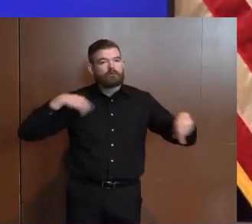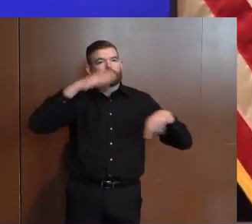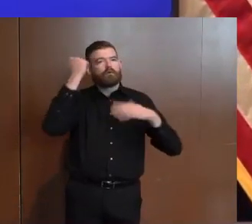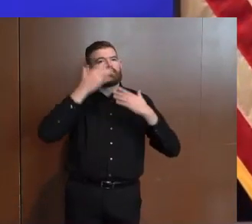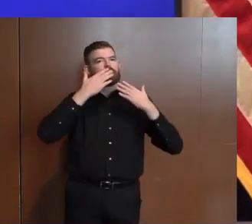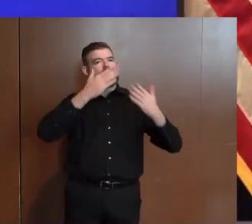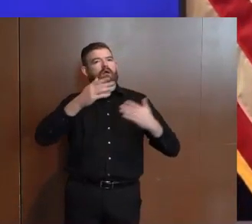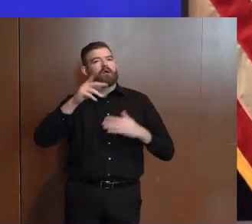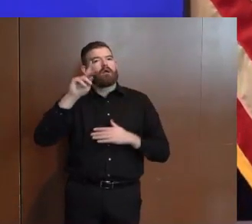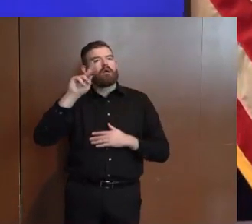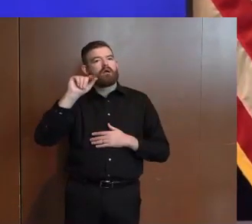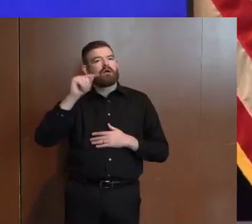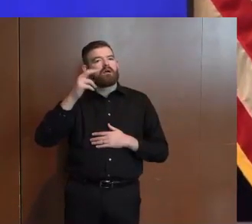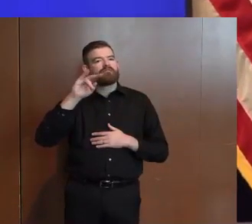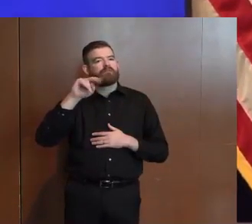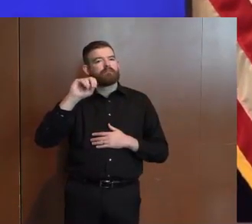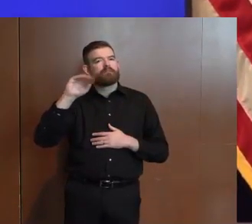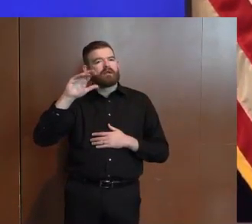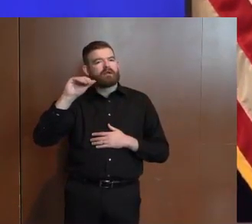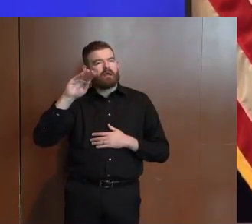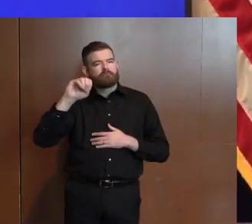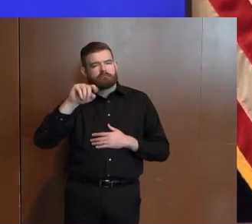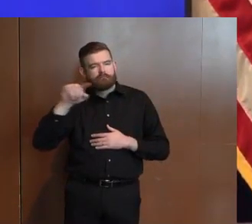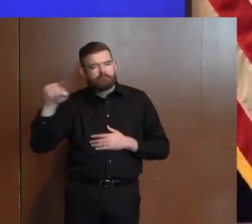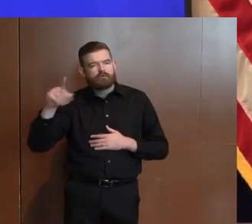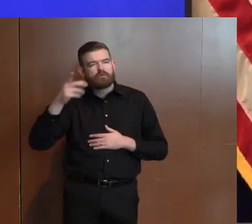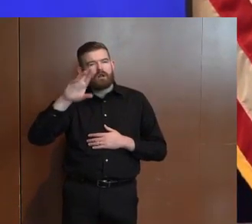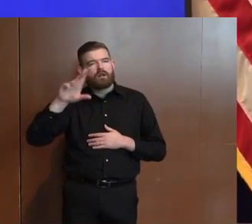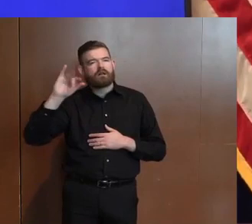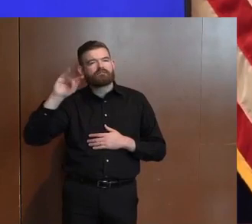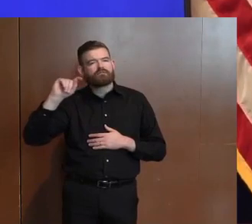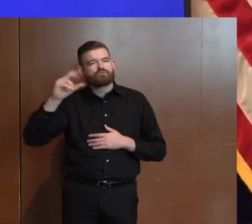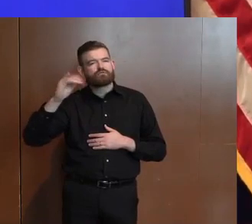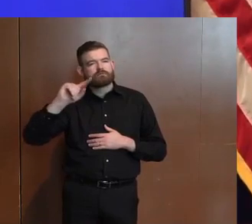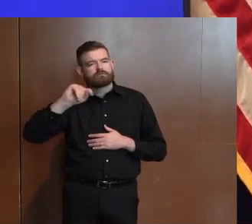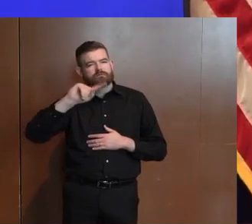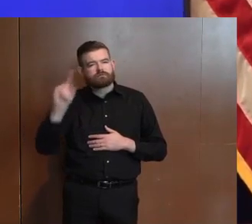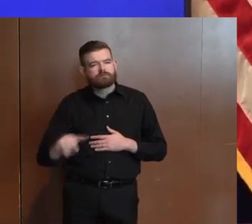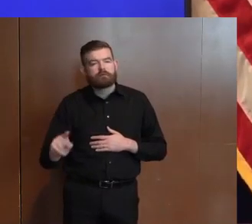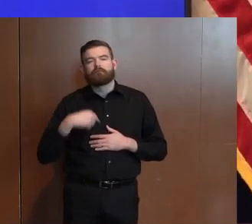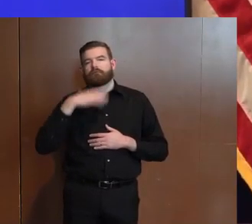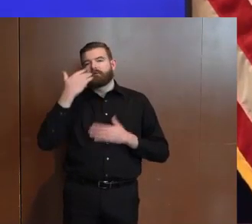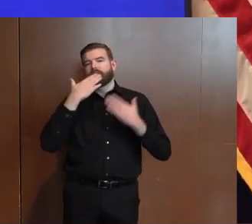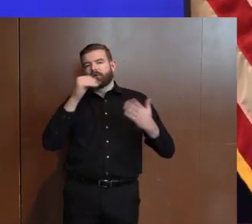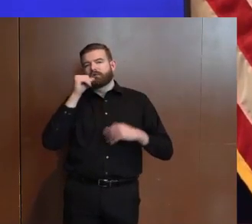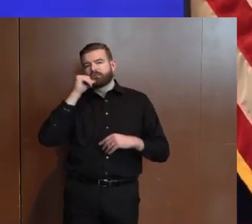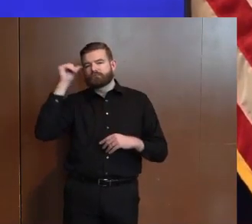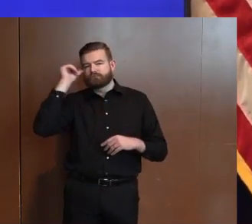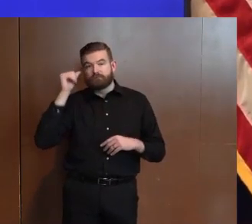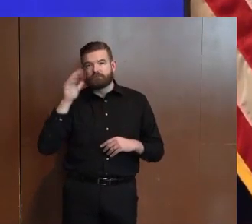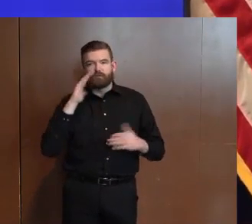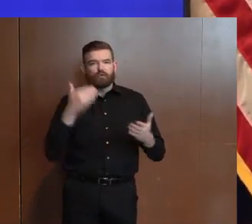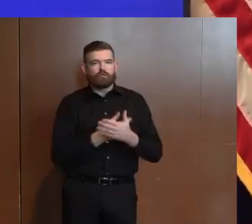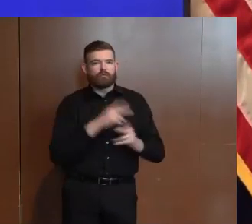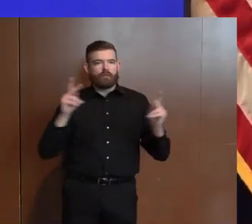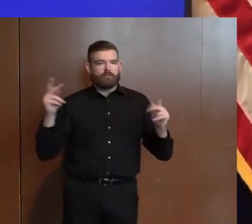Lifshitz. From time to time, we'll bring other leaders from government to come in or private sector. We've had hospital